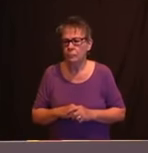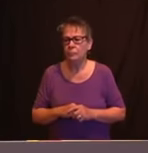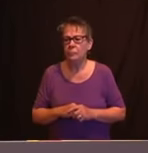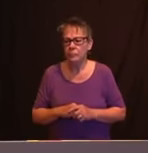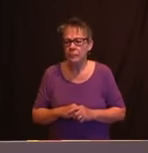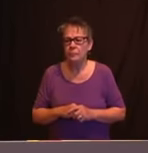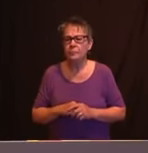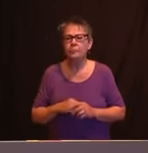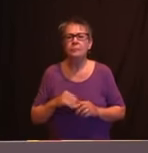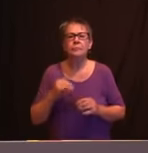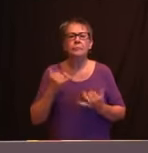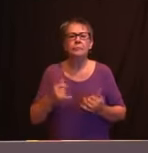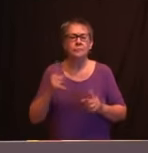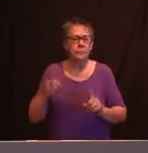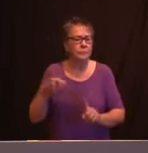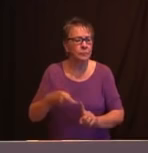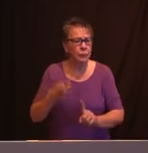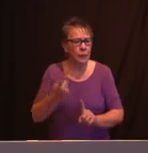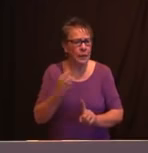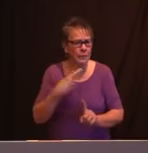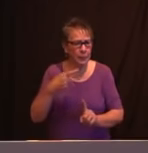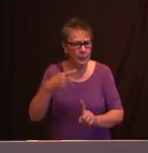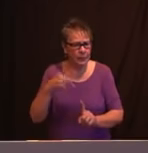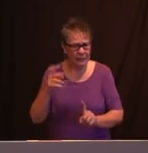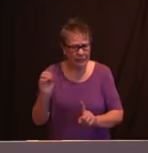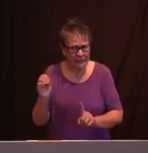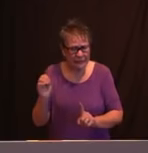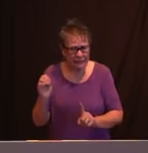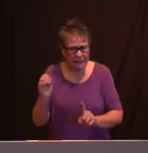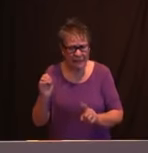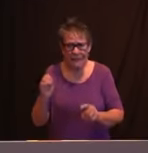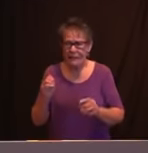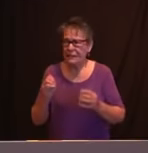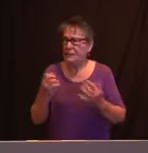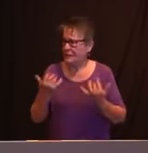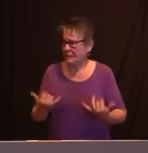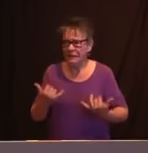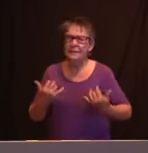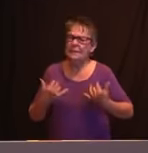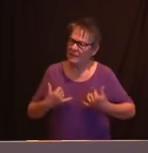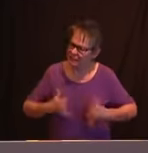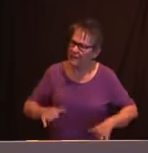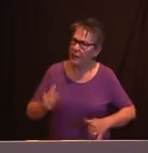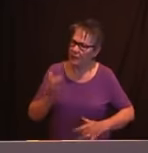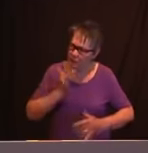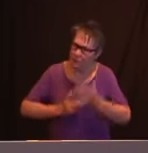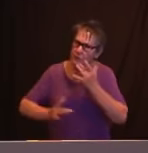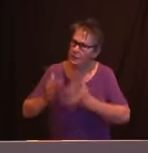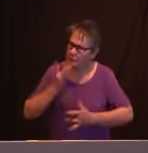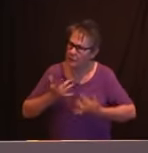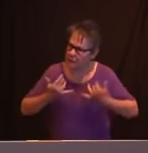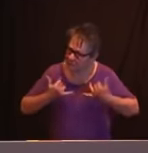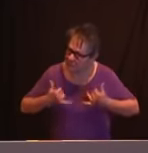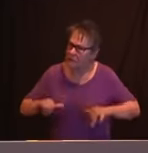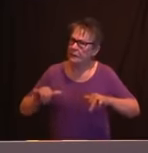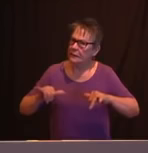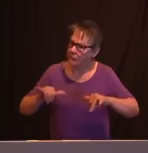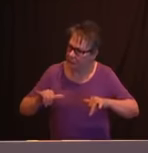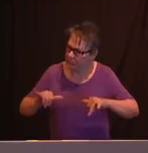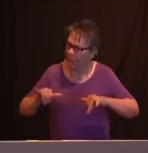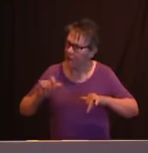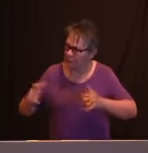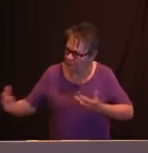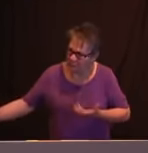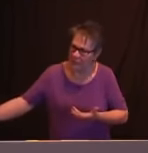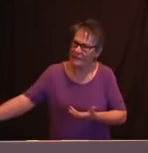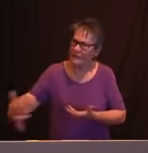on June 3rd, 2020 in this state. As a nation, we started out in an awful place with